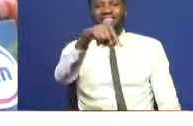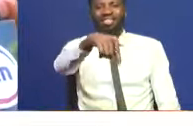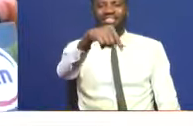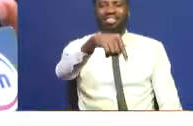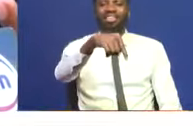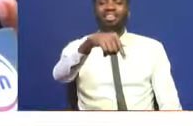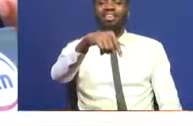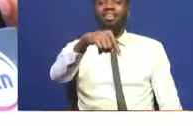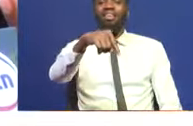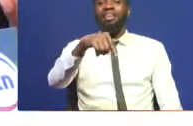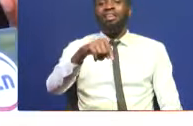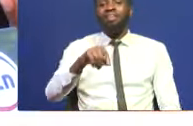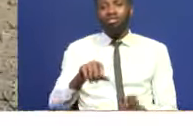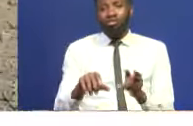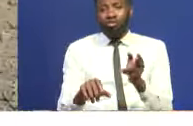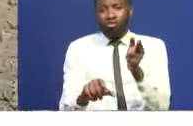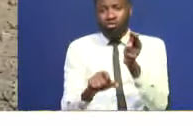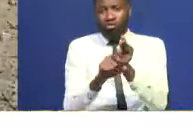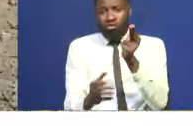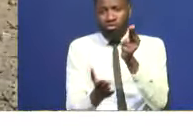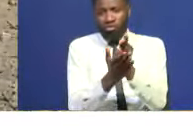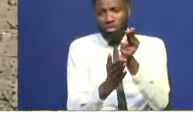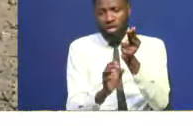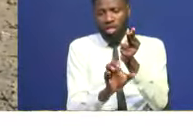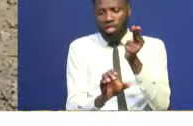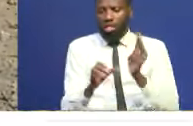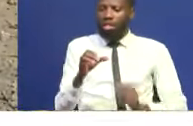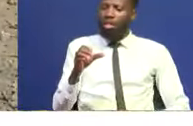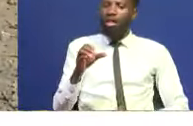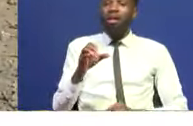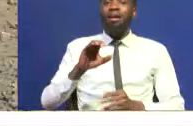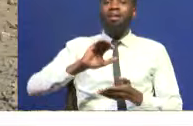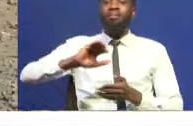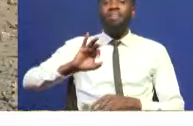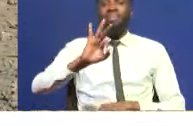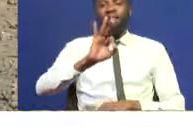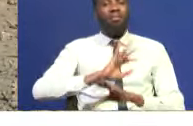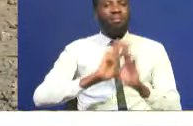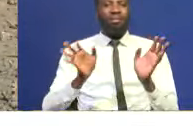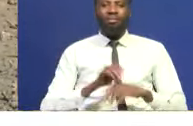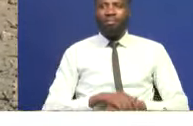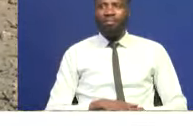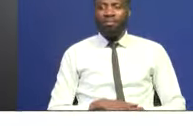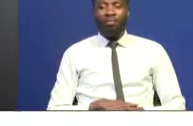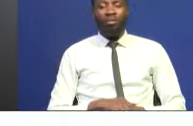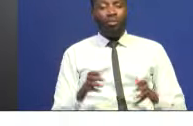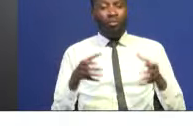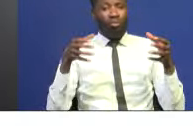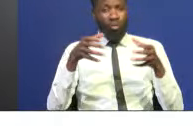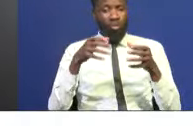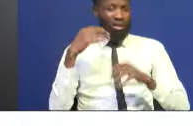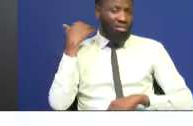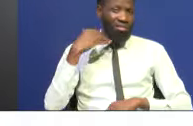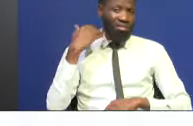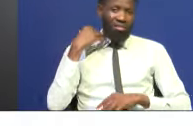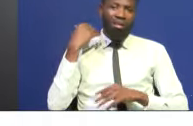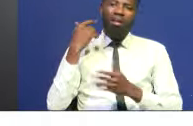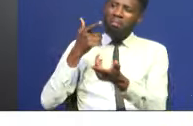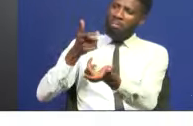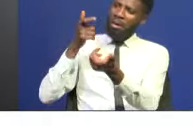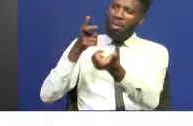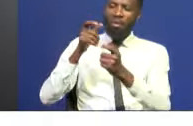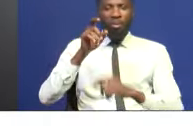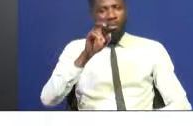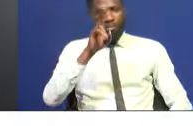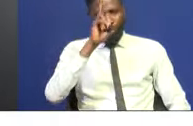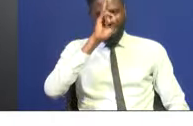tumepata ikiwa imebakisha risasi 3. The gang is reported to have opened fire on the officers on Sunday, who were pursuing them, leading